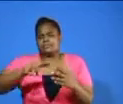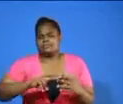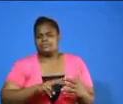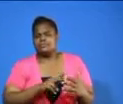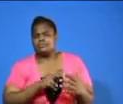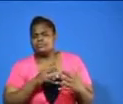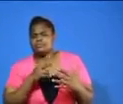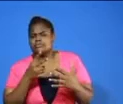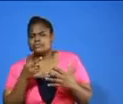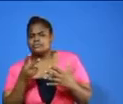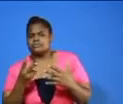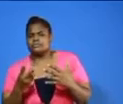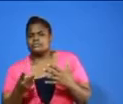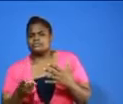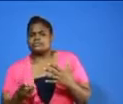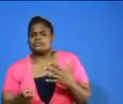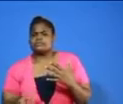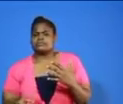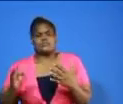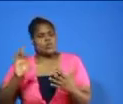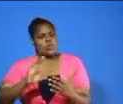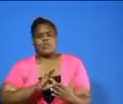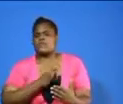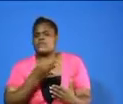falter, never faint.